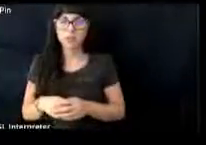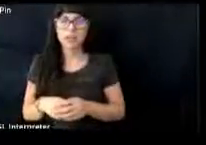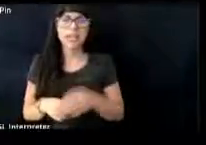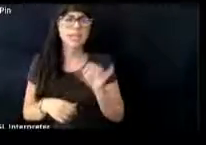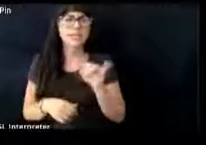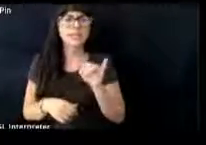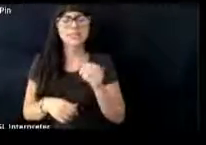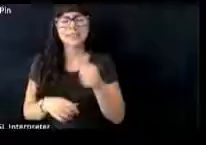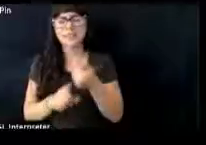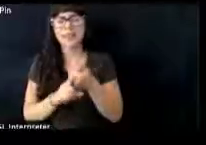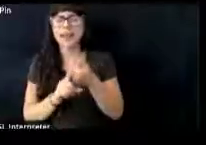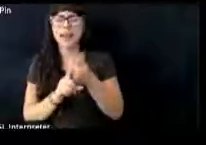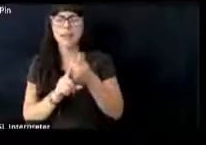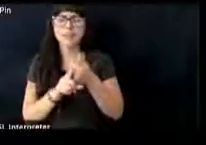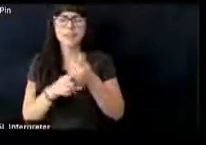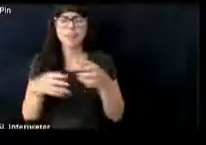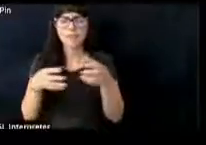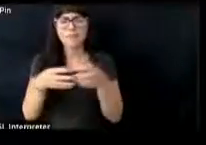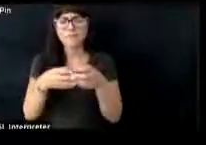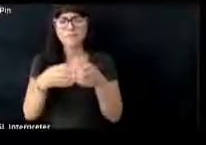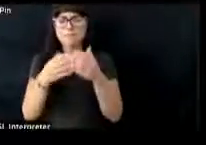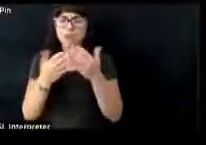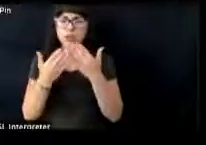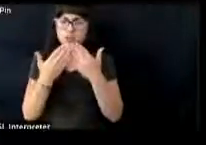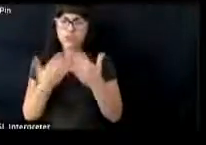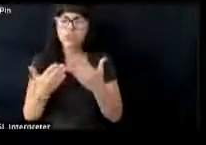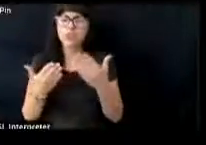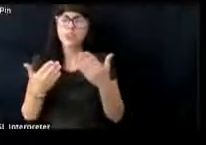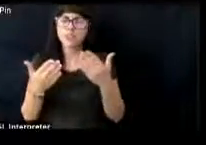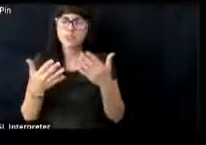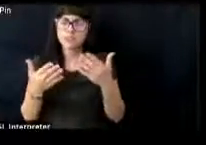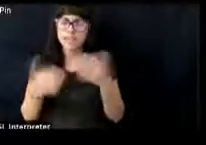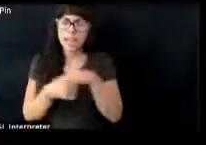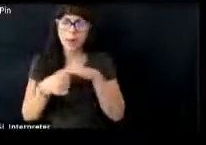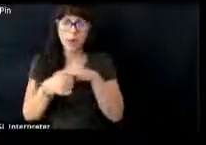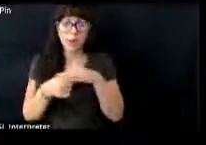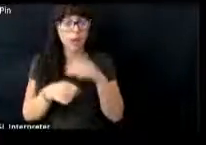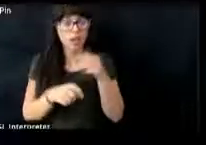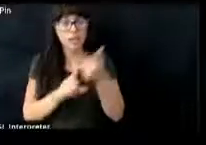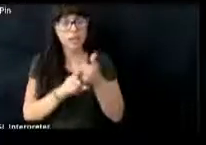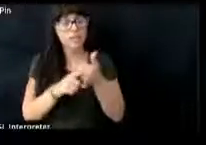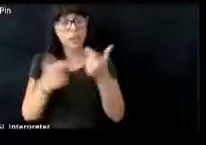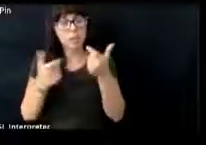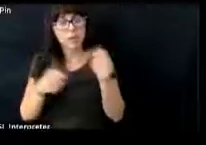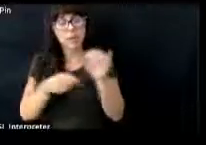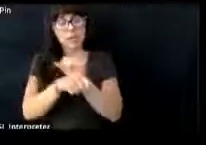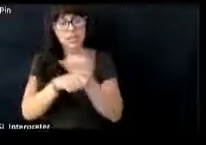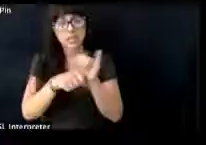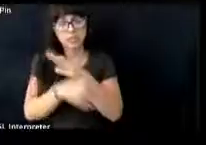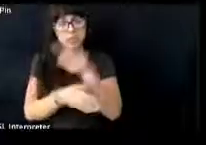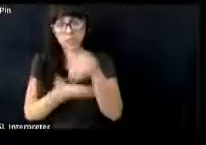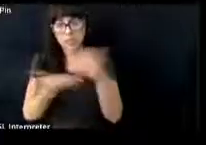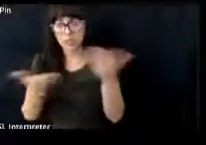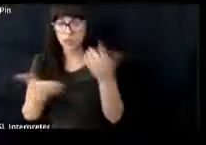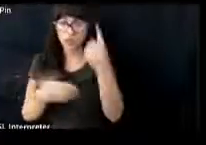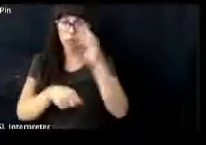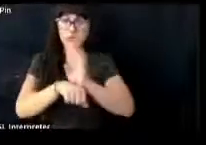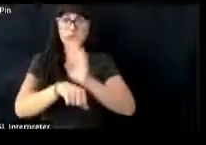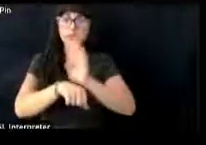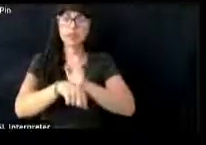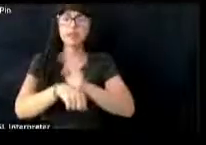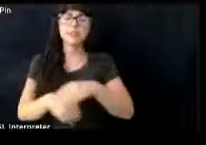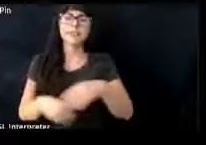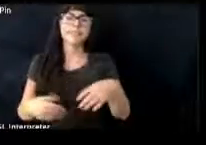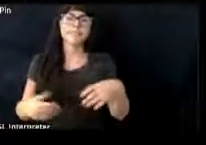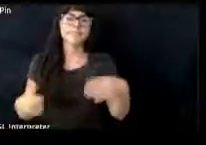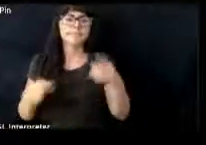area. Also very good for business. There's a huge industrial centers here that cater to